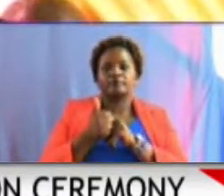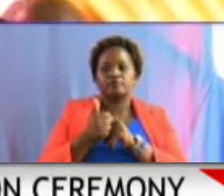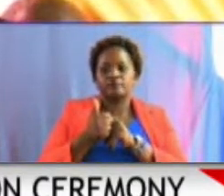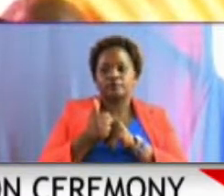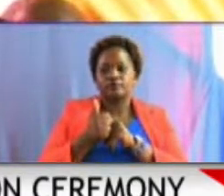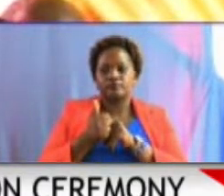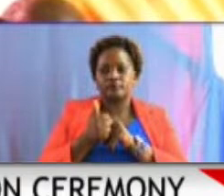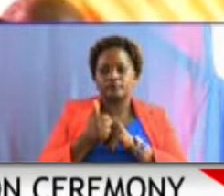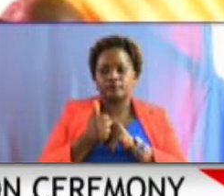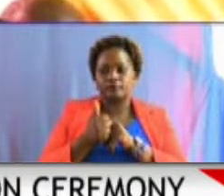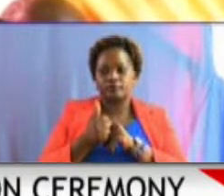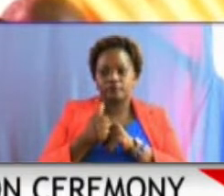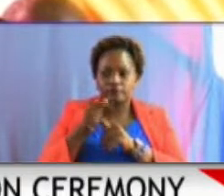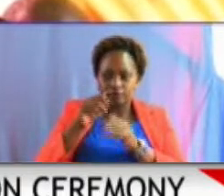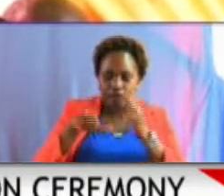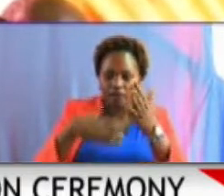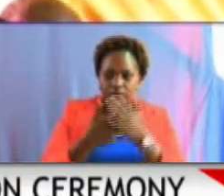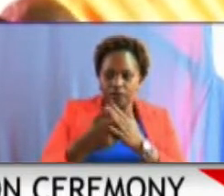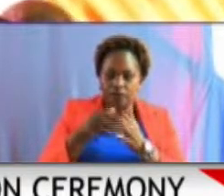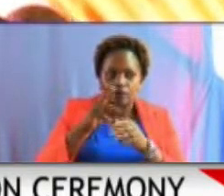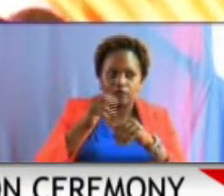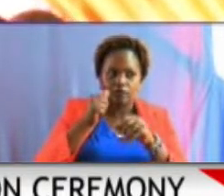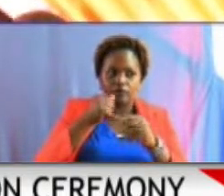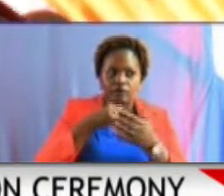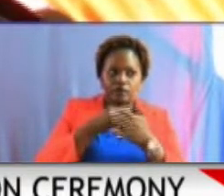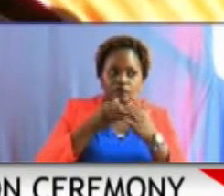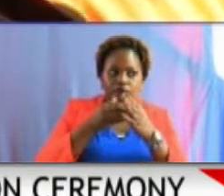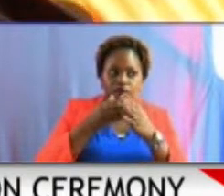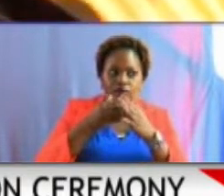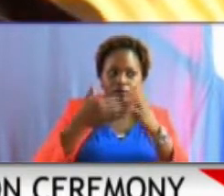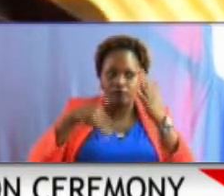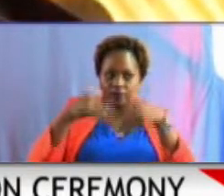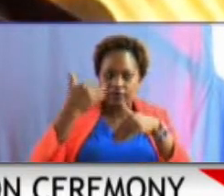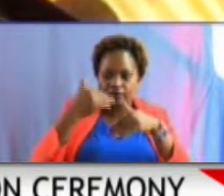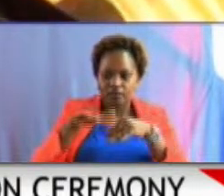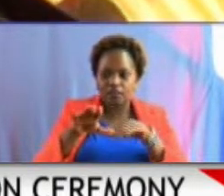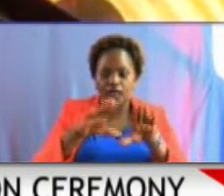The outlined achievements have indeed transformed the university's landscape.